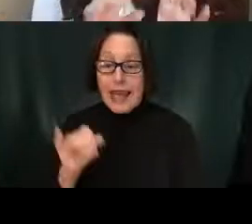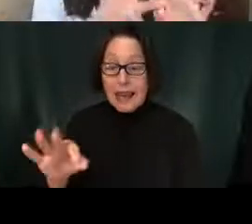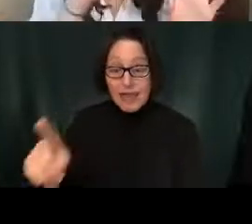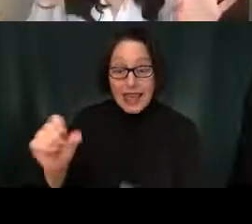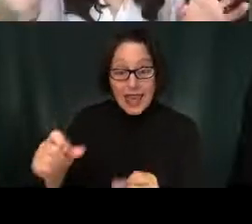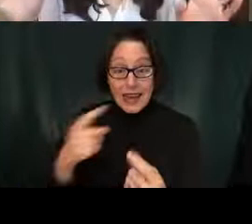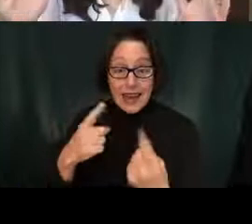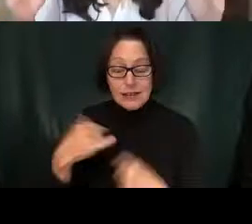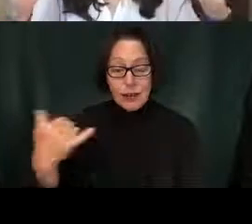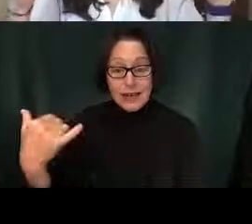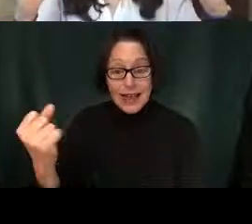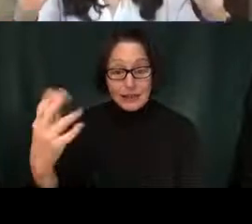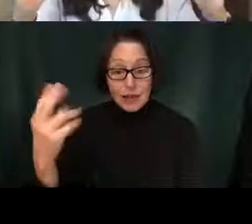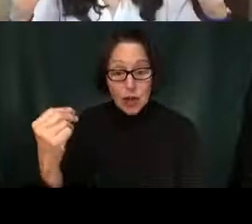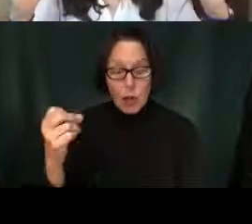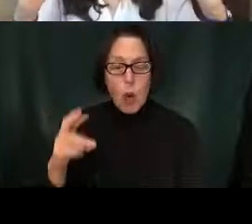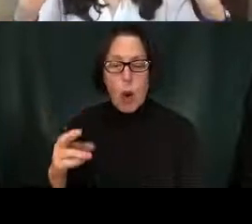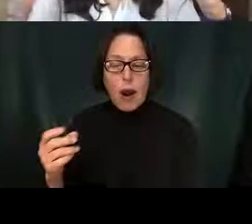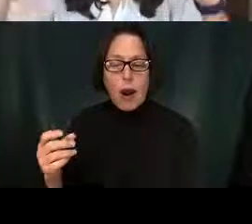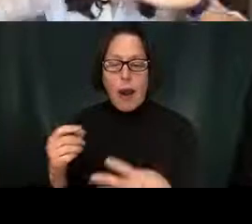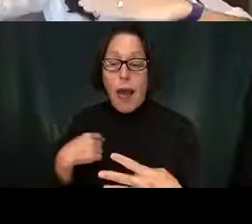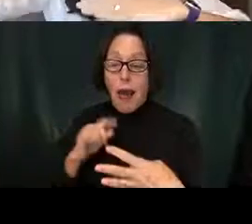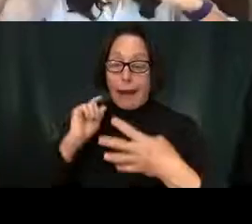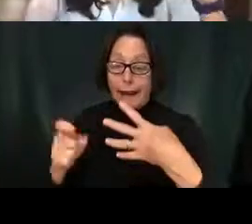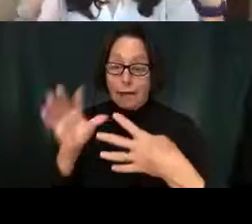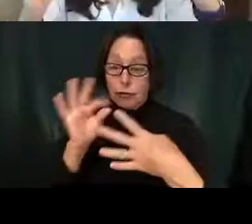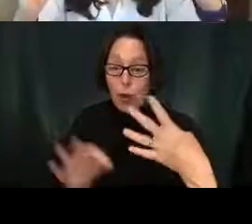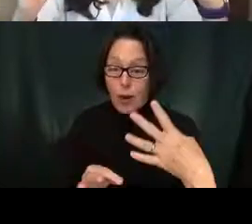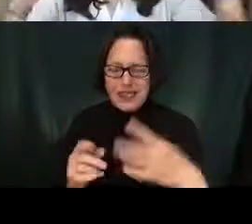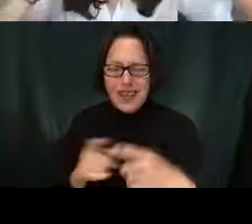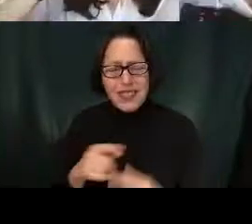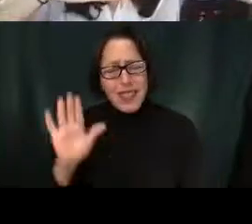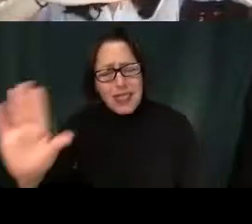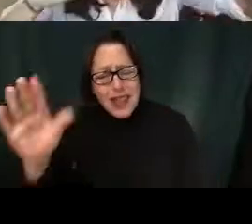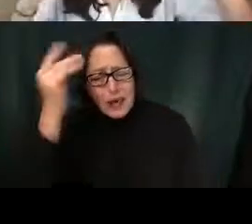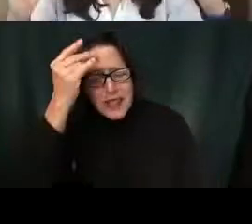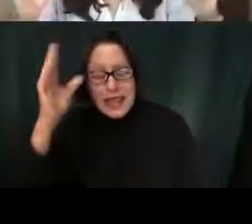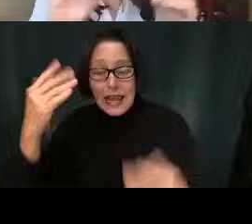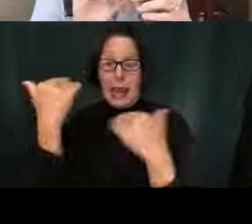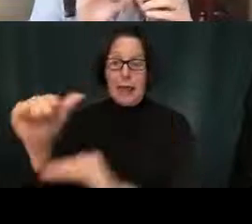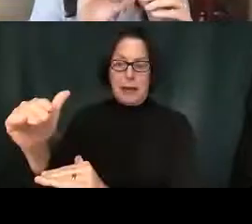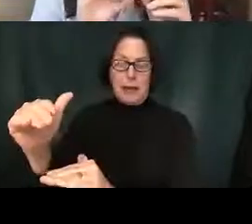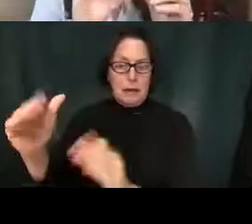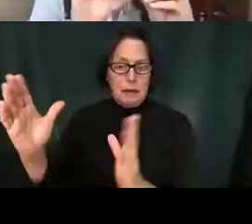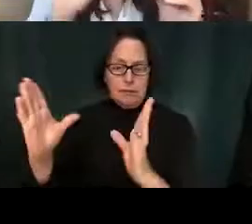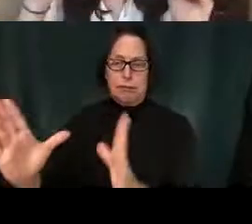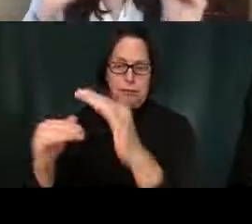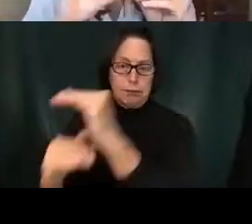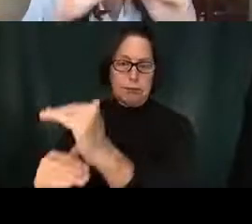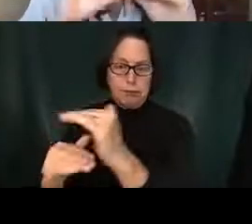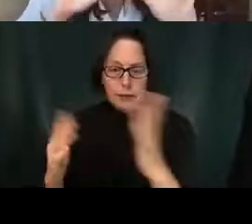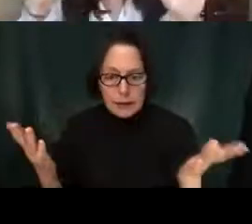no, or multiple choice. These types of questions limit thinking. They put a box around it. You are